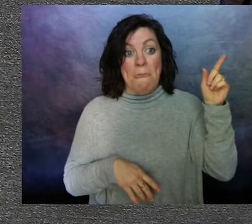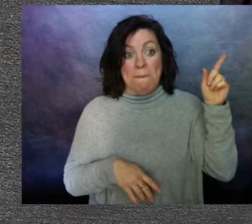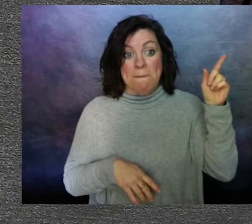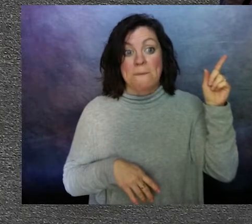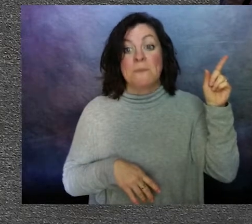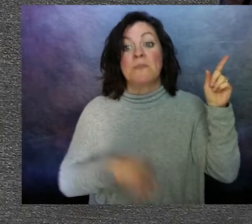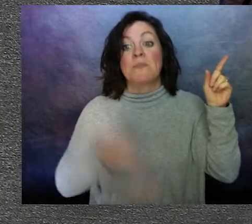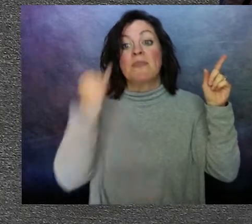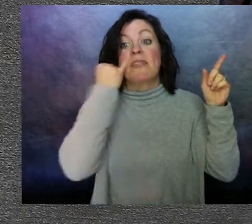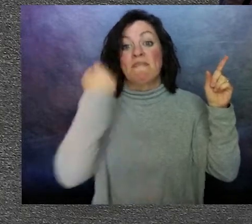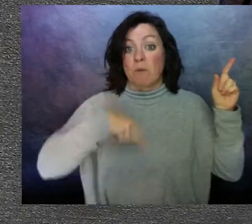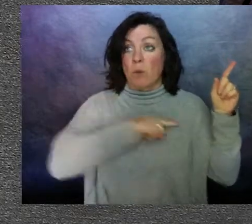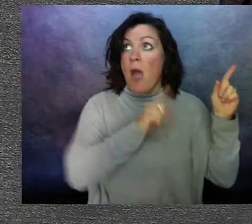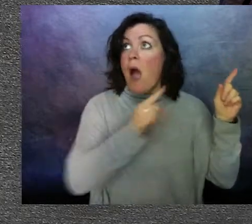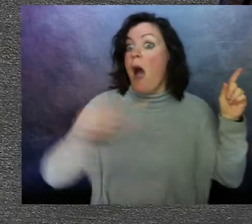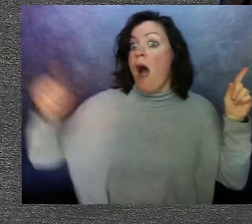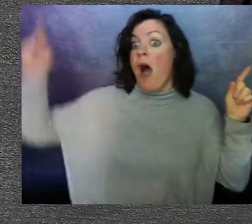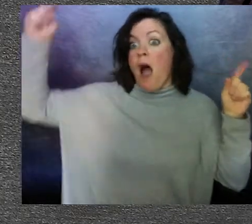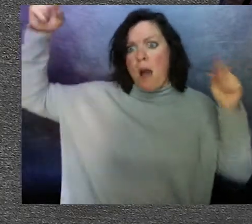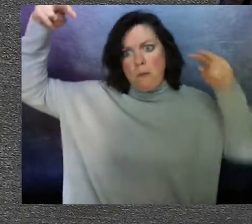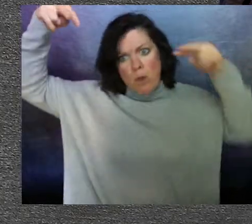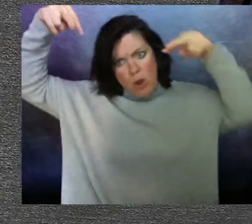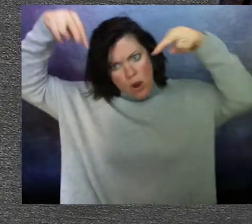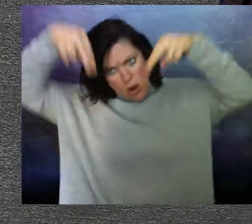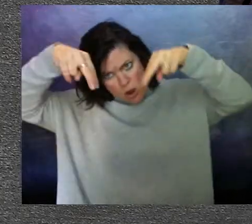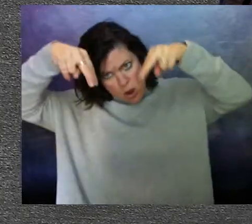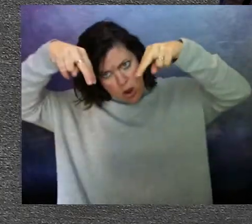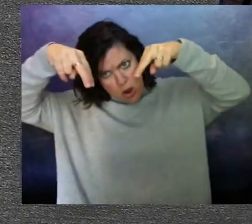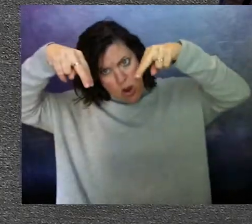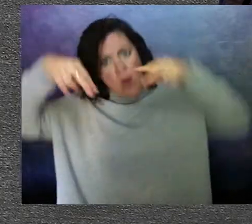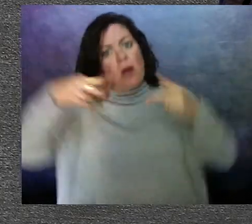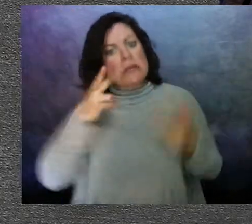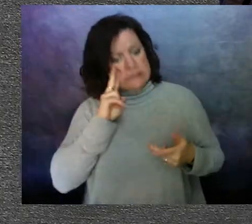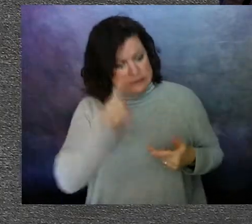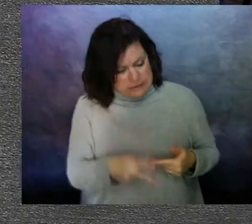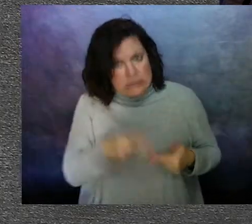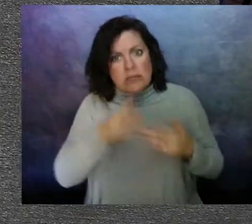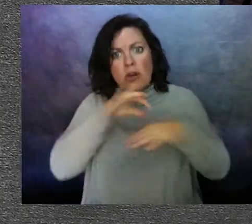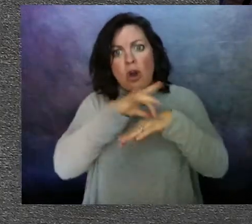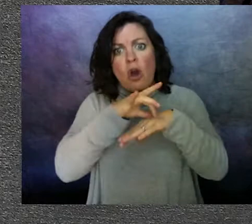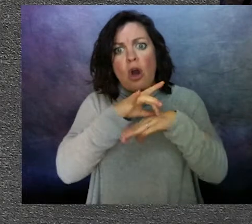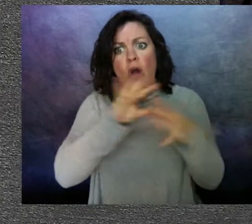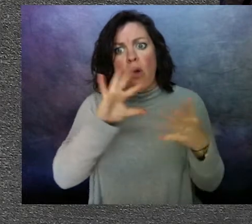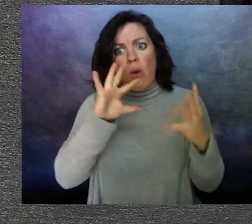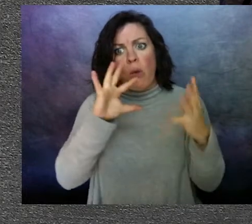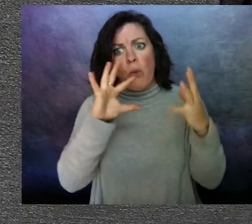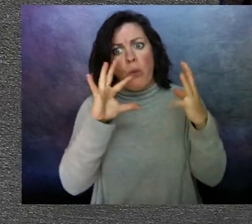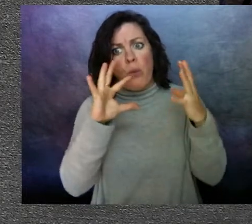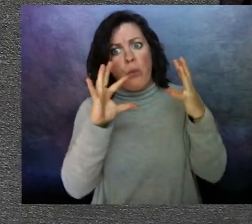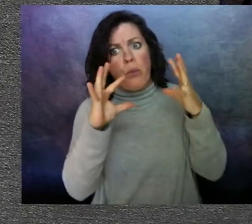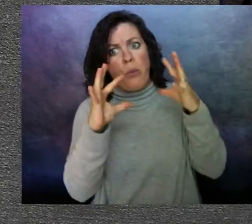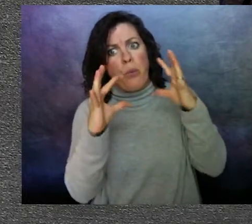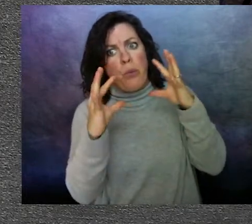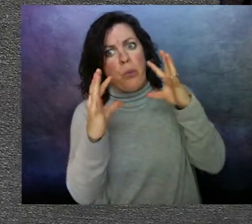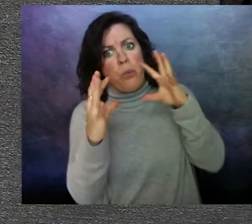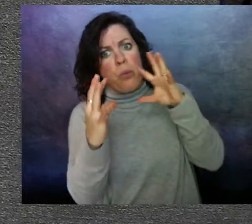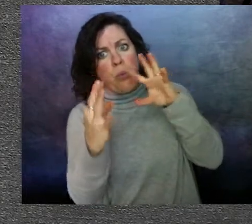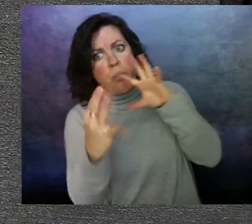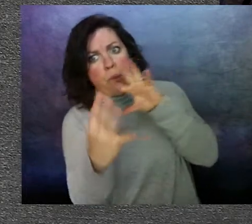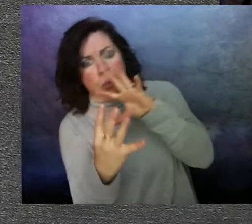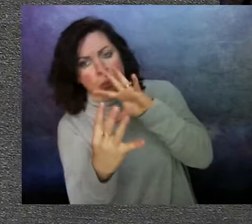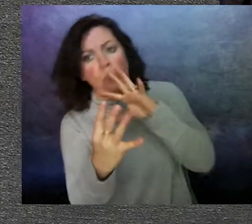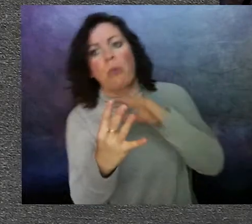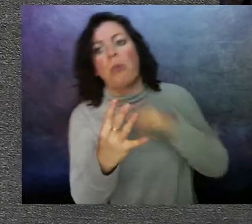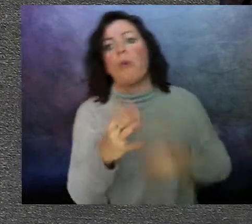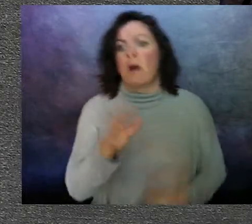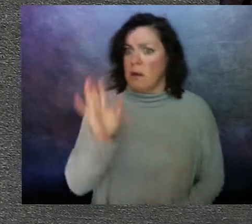when we are in space, the Earth is moving all the time. Our home is moving all the time. It's just so big we don't feel it. It's going